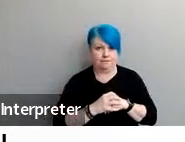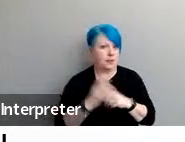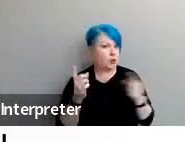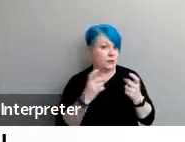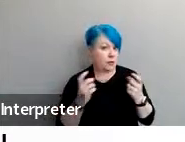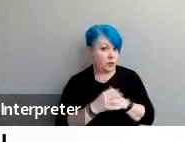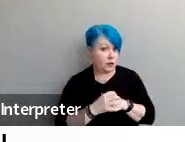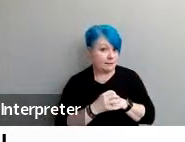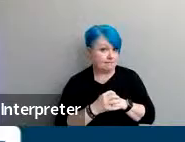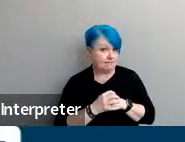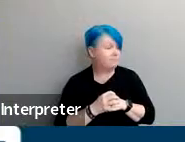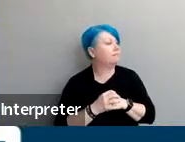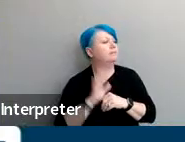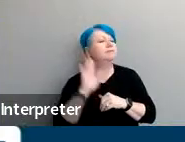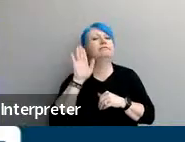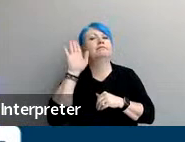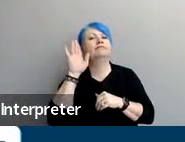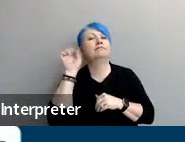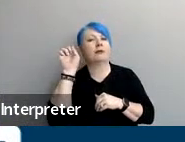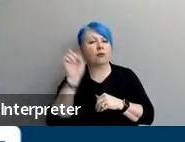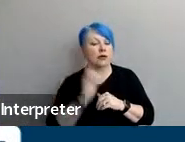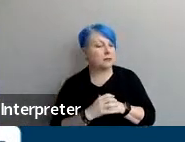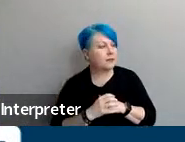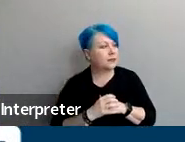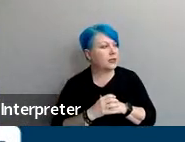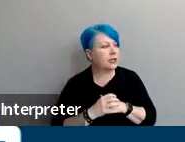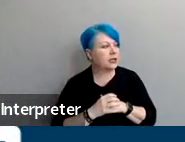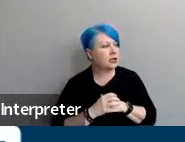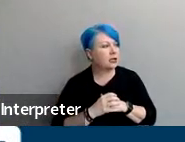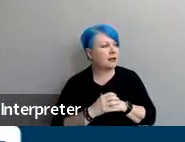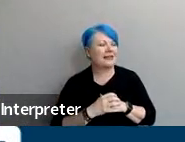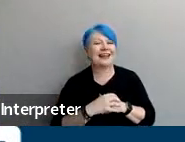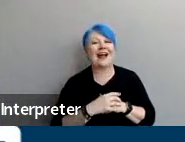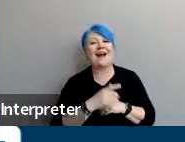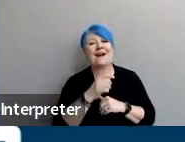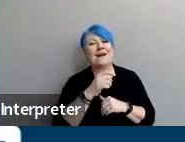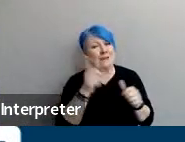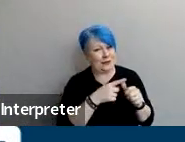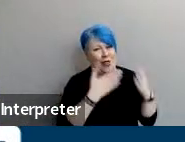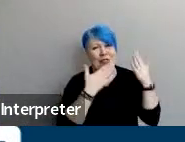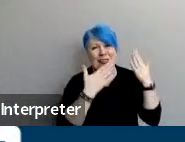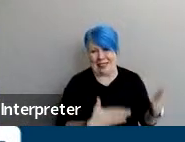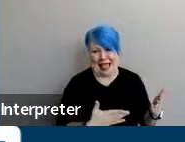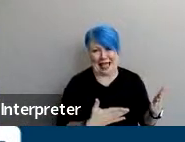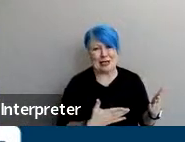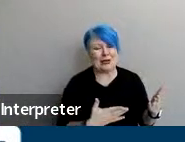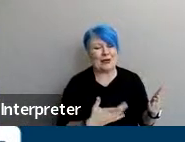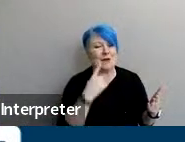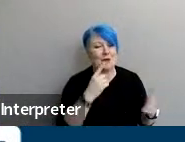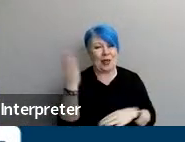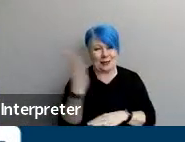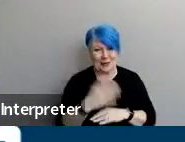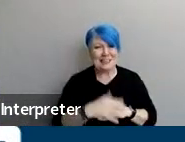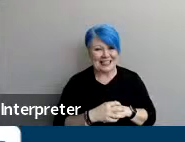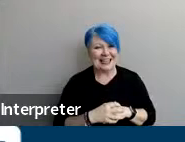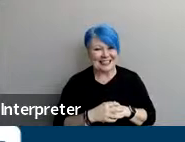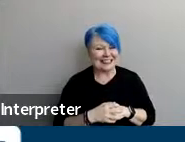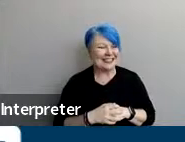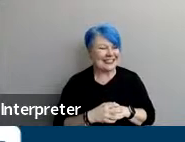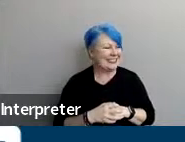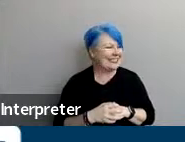Questions? Question. this is for, first of all, thank you, Ms. Moore, and Dr. McElroy, for your presentation. Thank